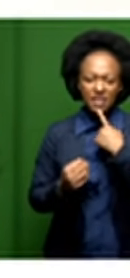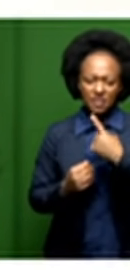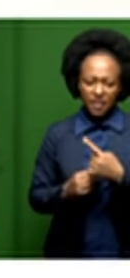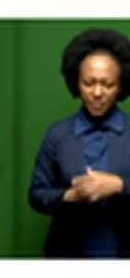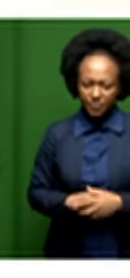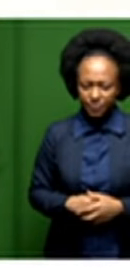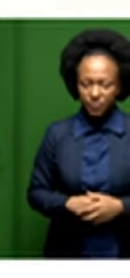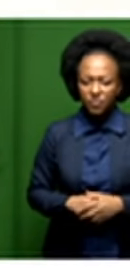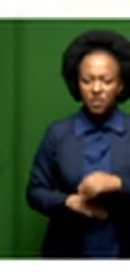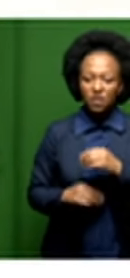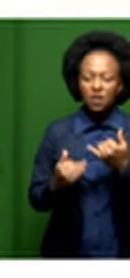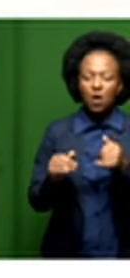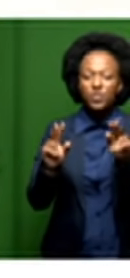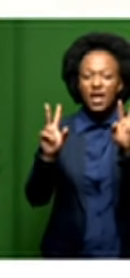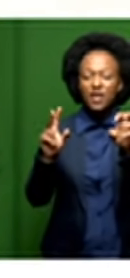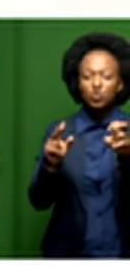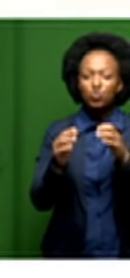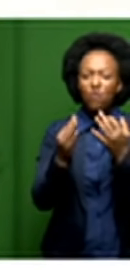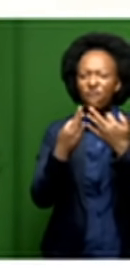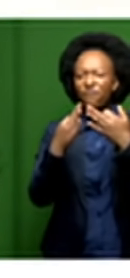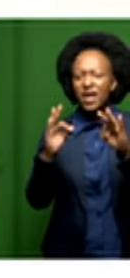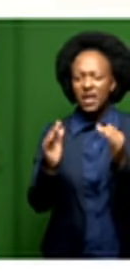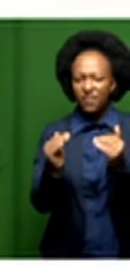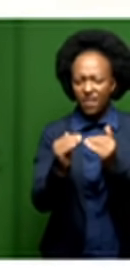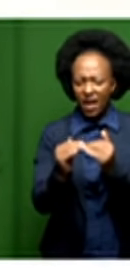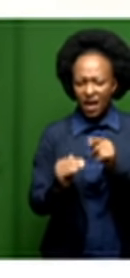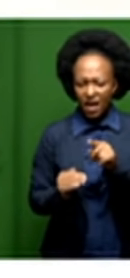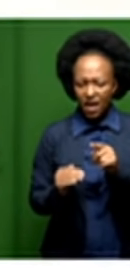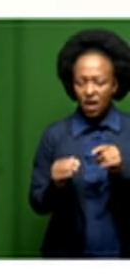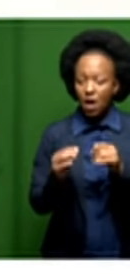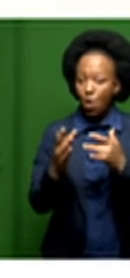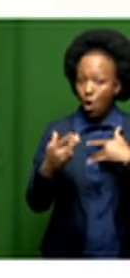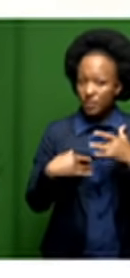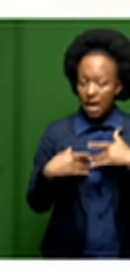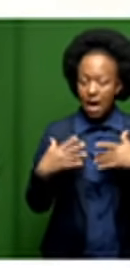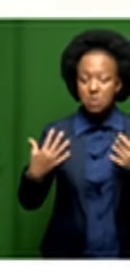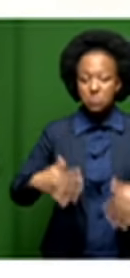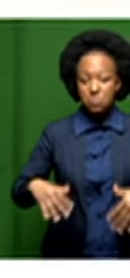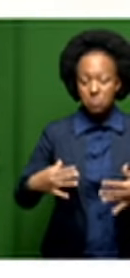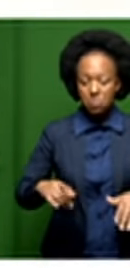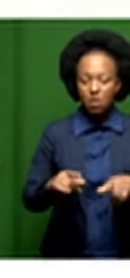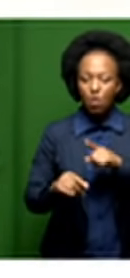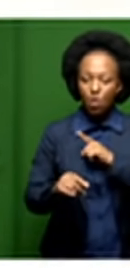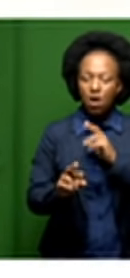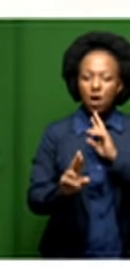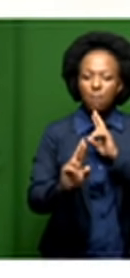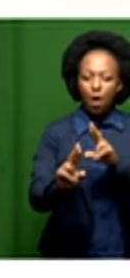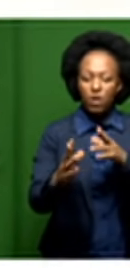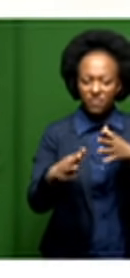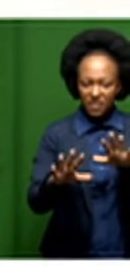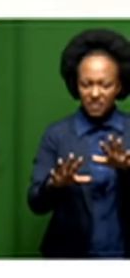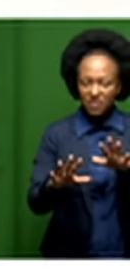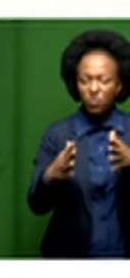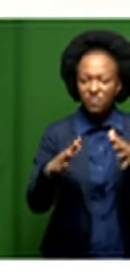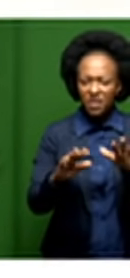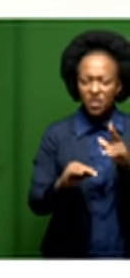the issue of a free and fair election because, you know, this is a big concern. As I mentioned earlier, the report, that we did